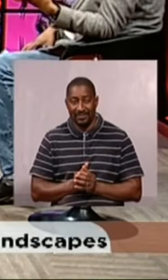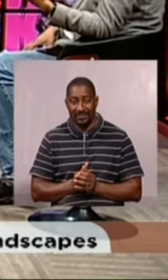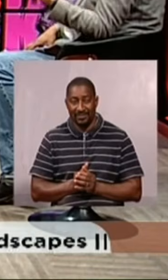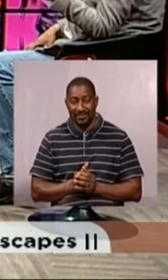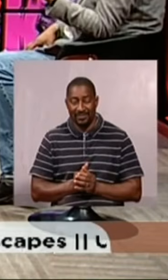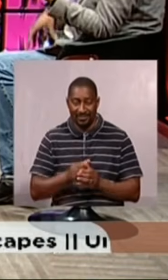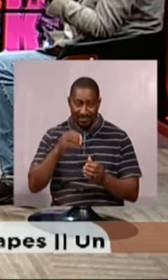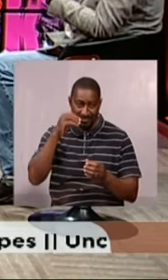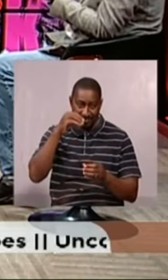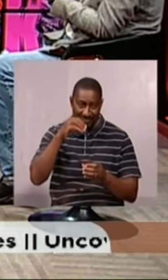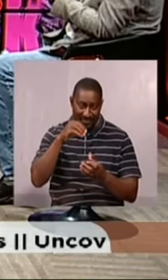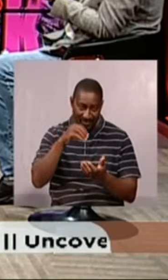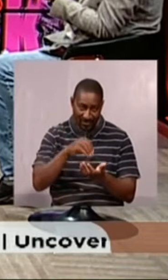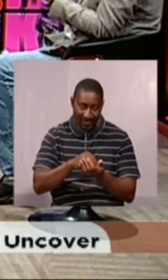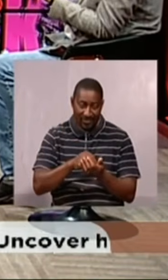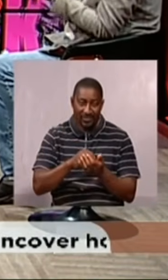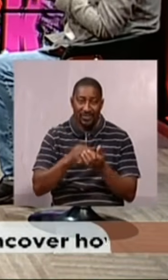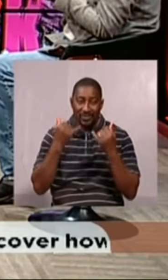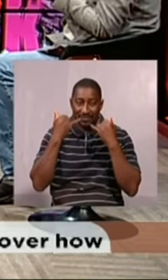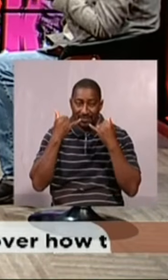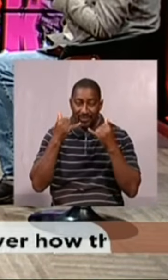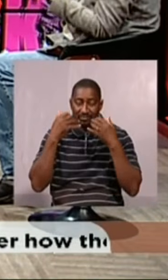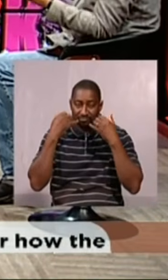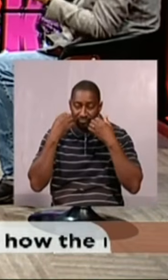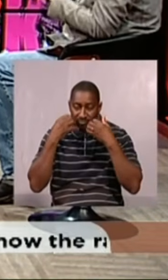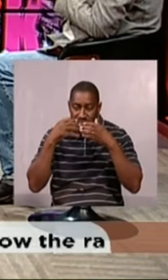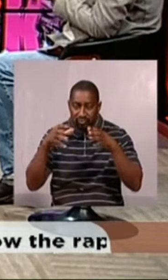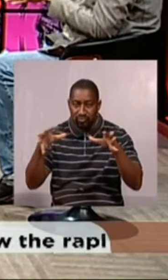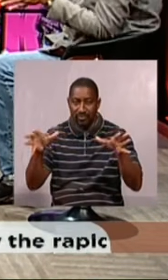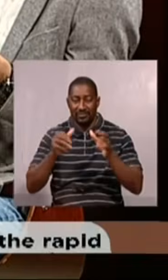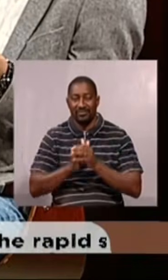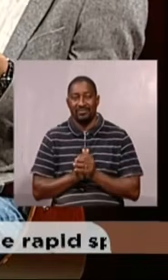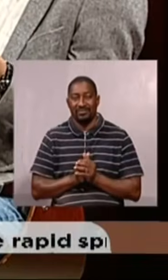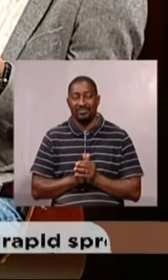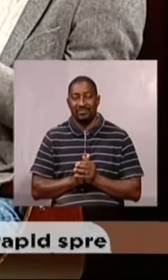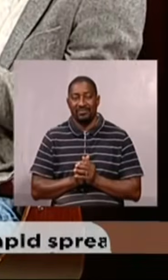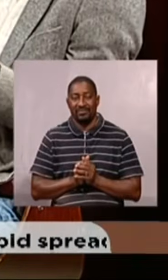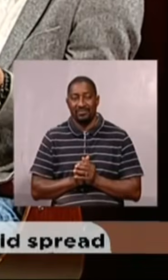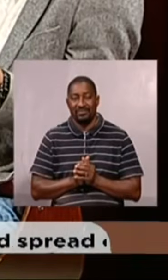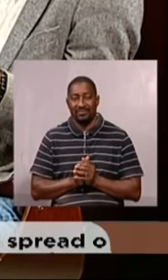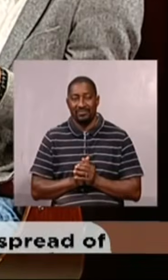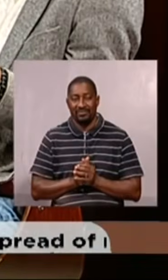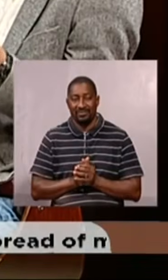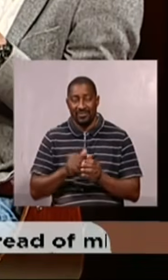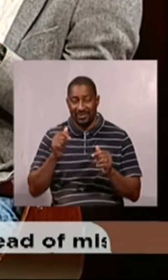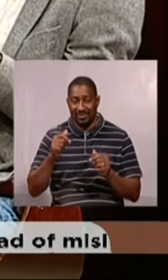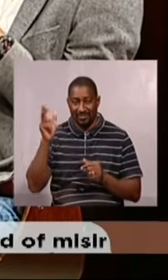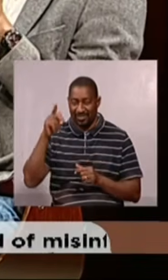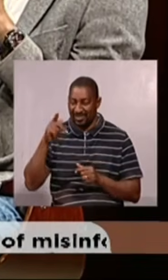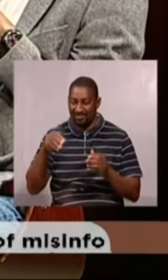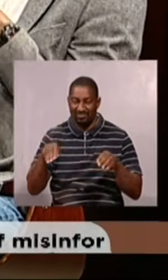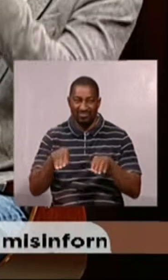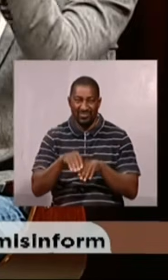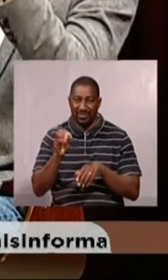You post information there and it gets distributed to your social media networks. Not one of the parties really doing it there. Yeah. They're